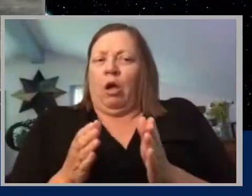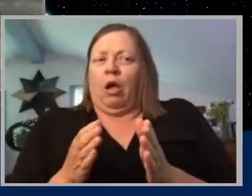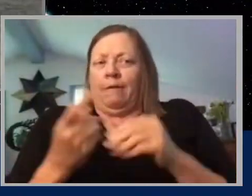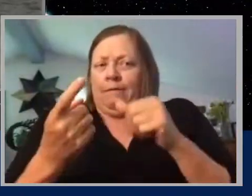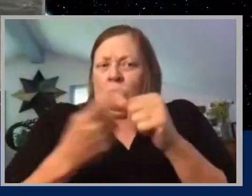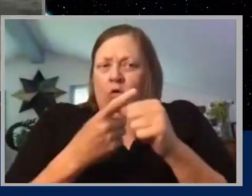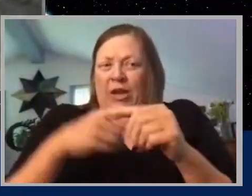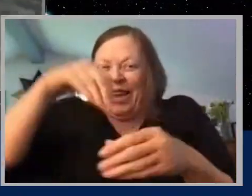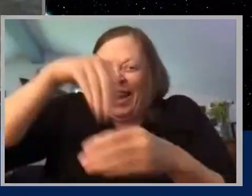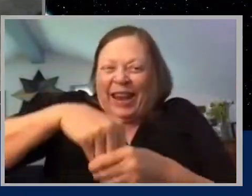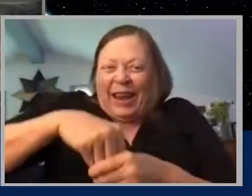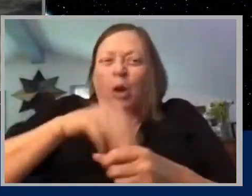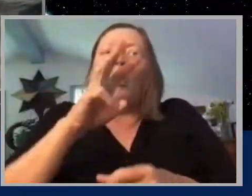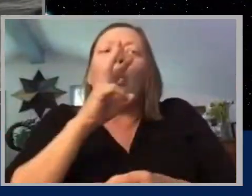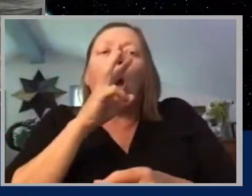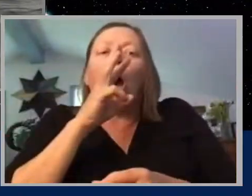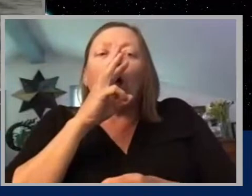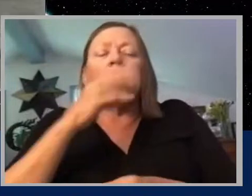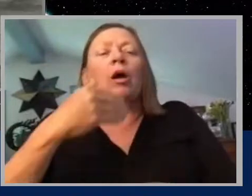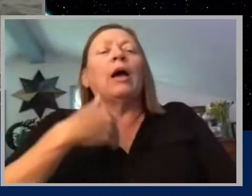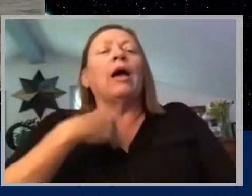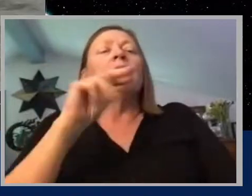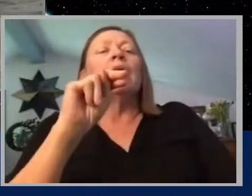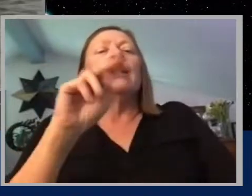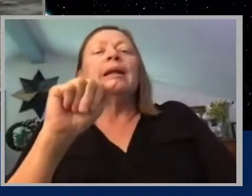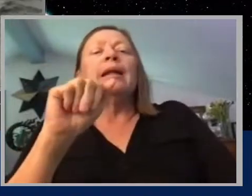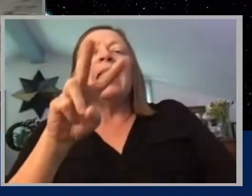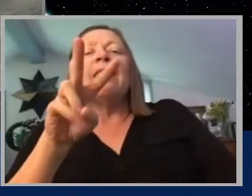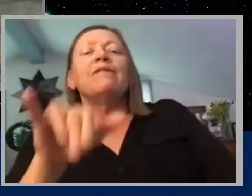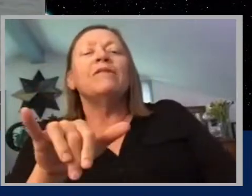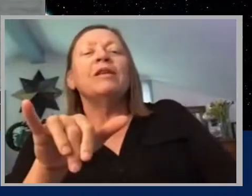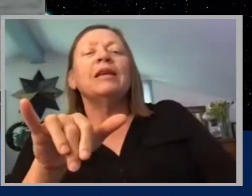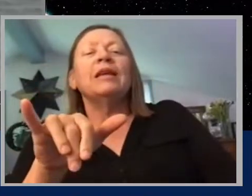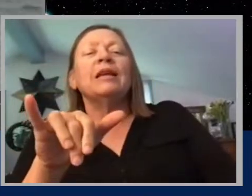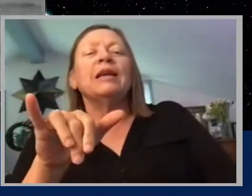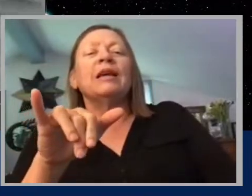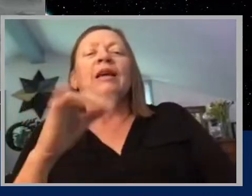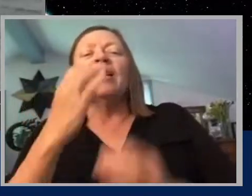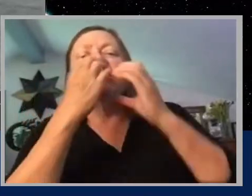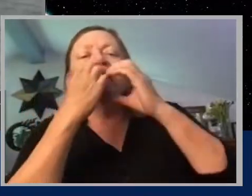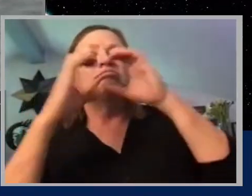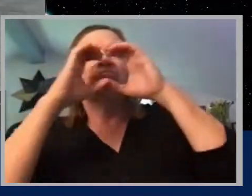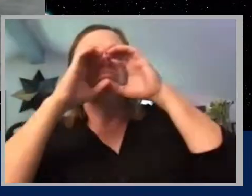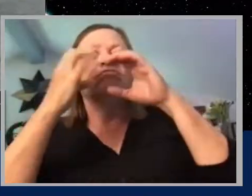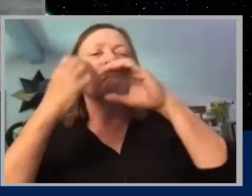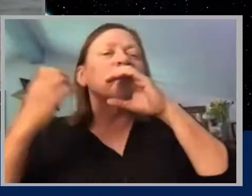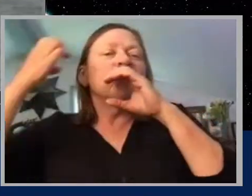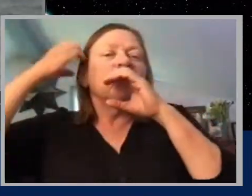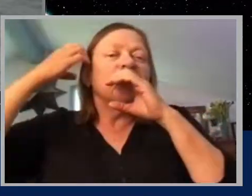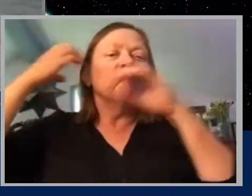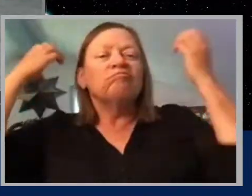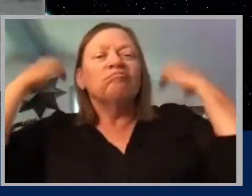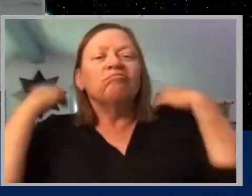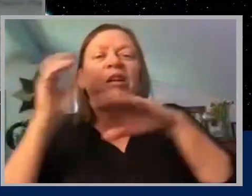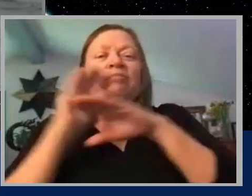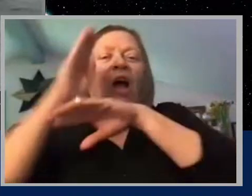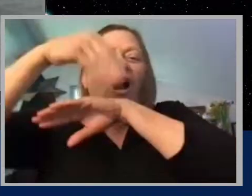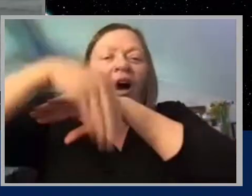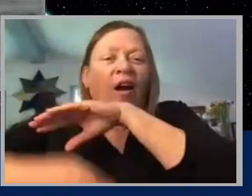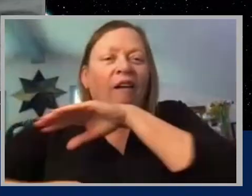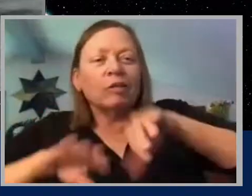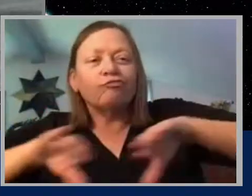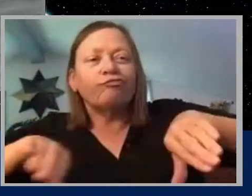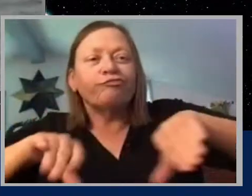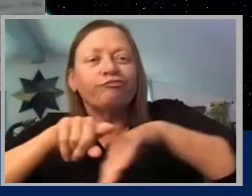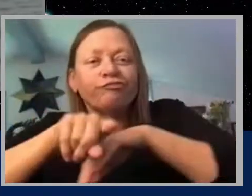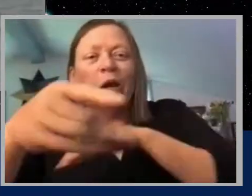staffed, let's put it that way, with Navy divers who are trained to be able to open Orion and help the crew get out. And then we'll transport the crew from